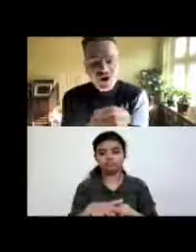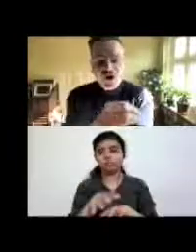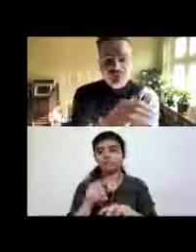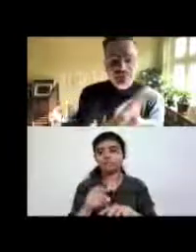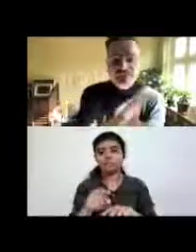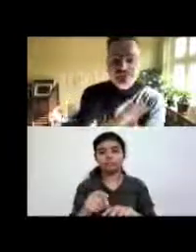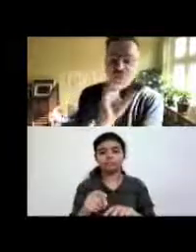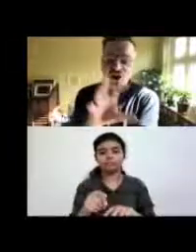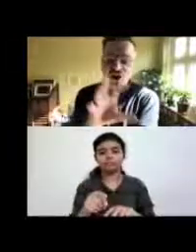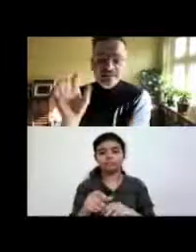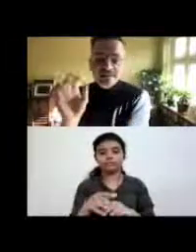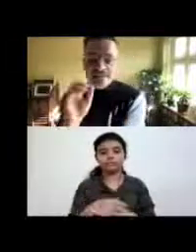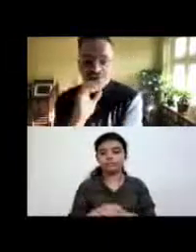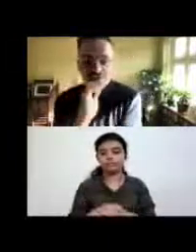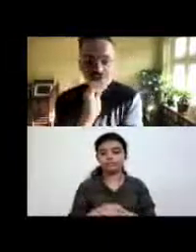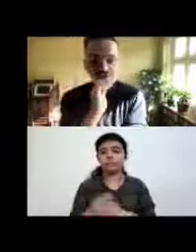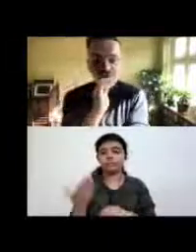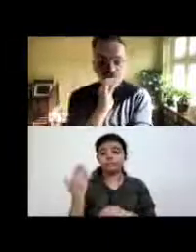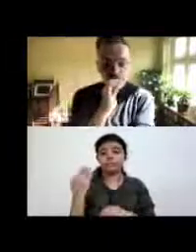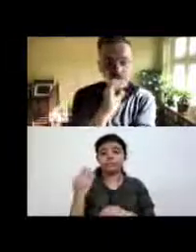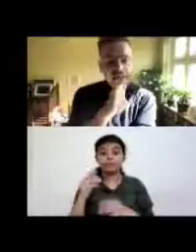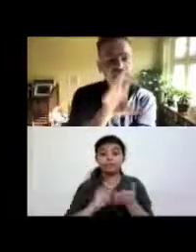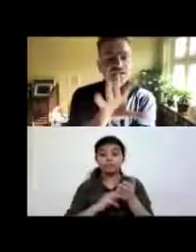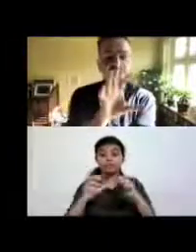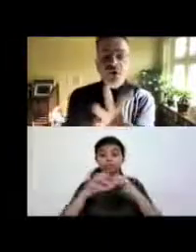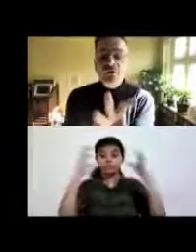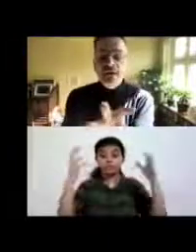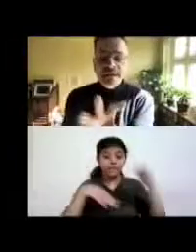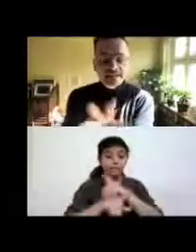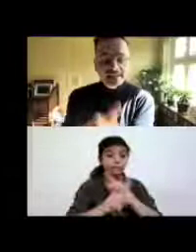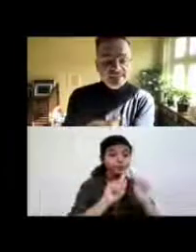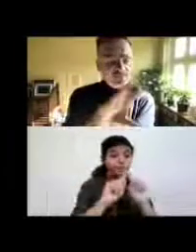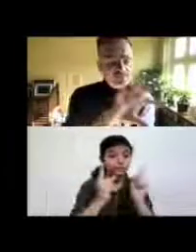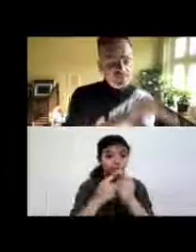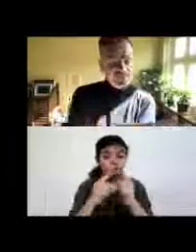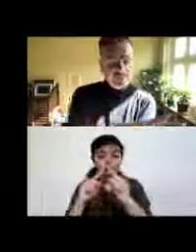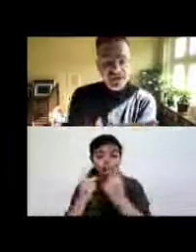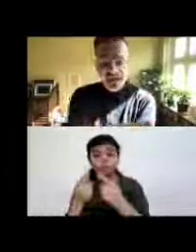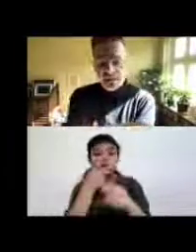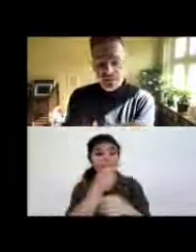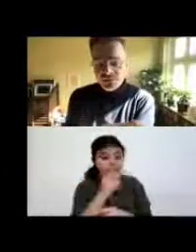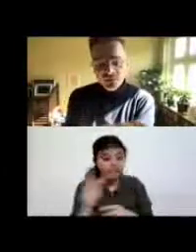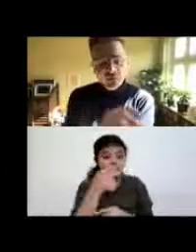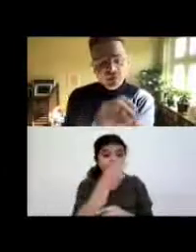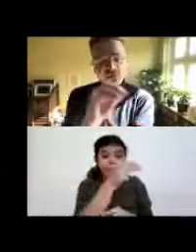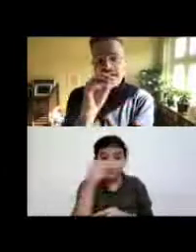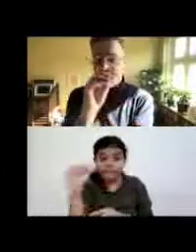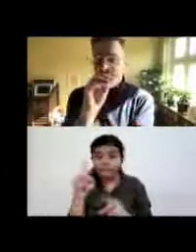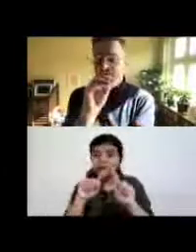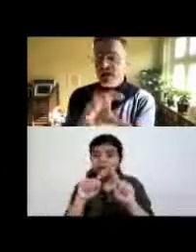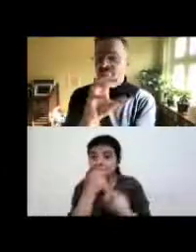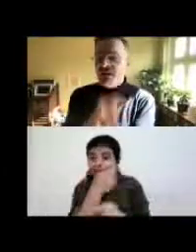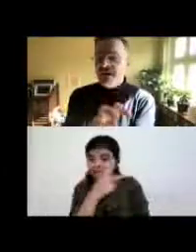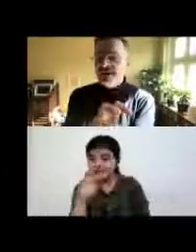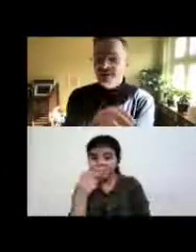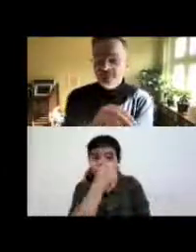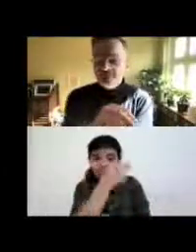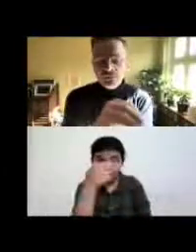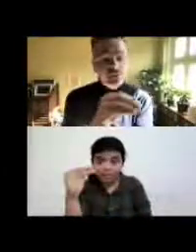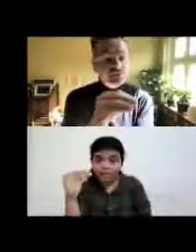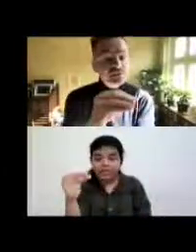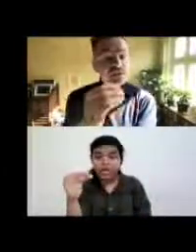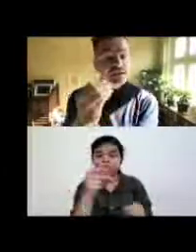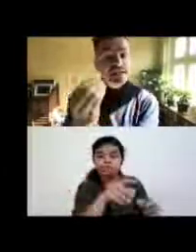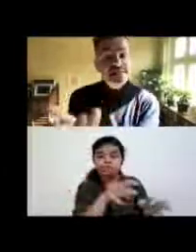translations of the different contents of the museum in an already existing museum layout, we had to find